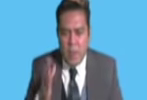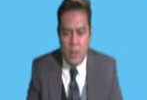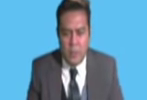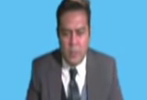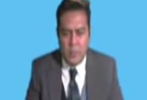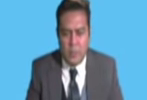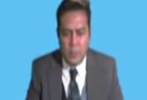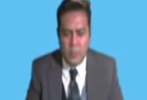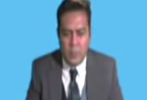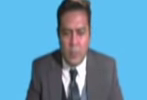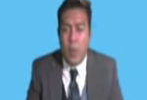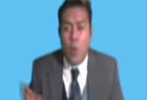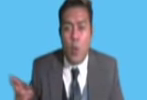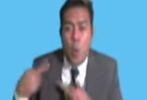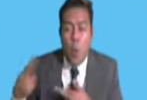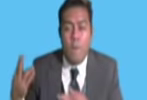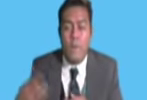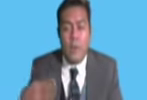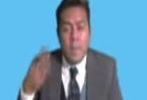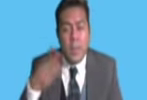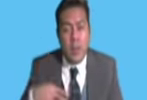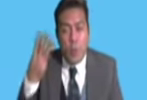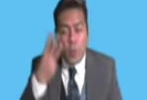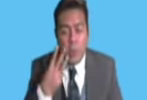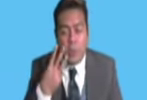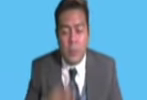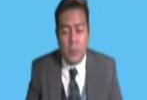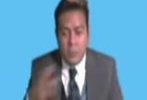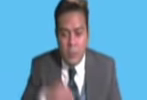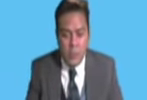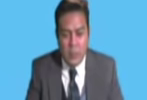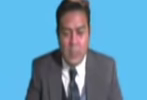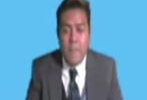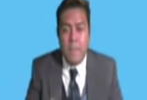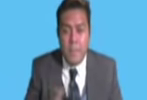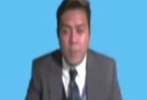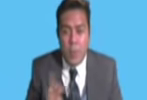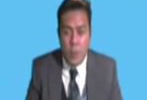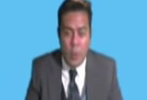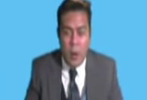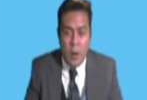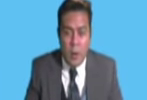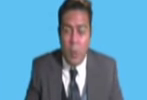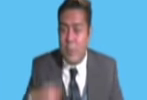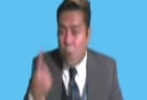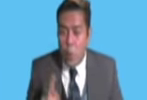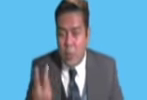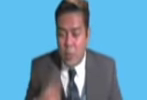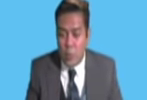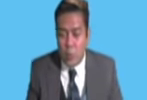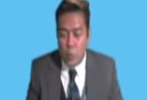Honorable Speaker, the role of the Ministry of Women, Children, Poverty Alleviation in that program was only to register